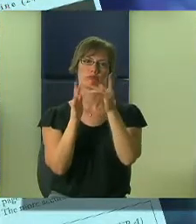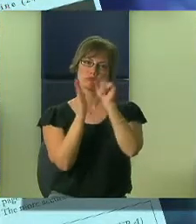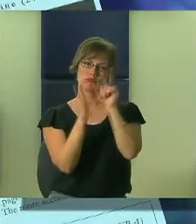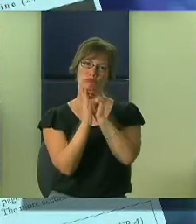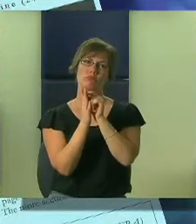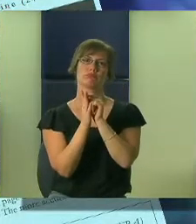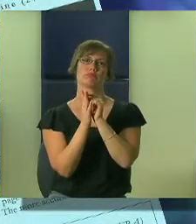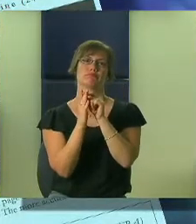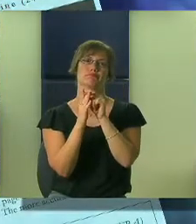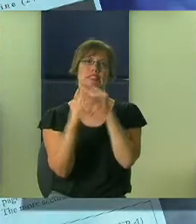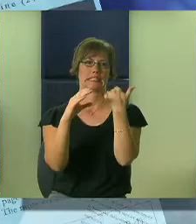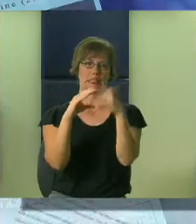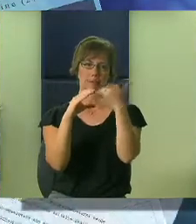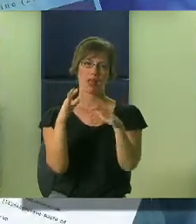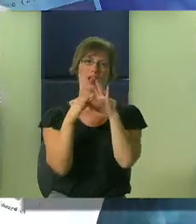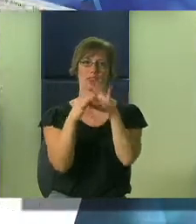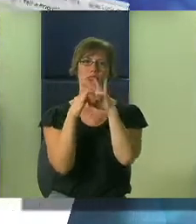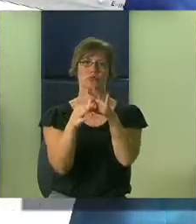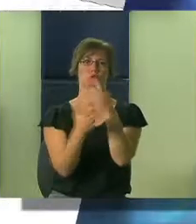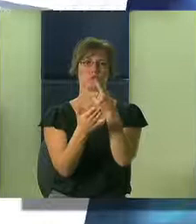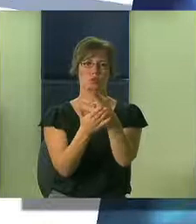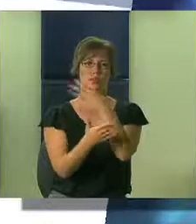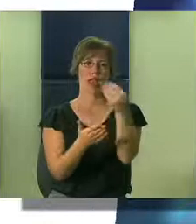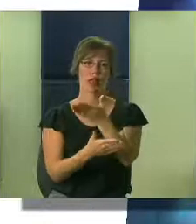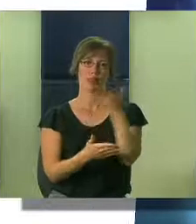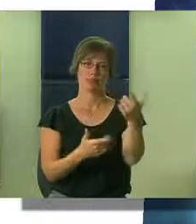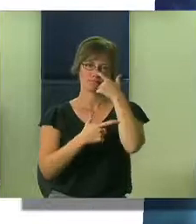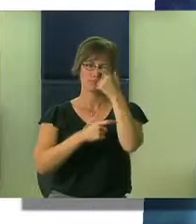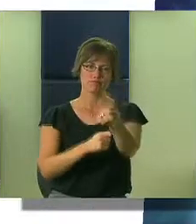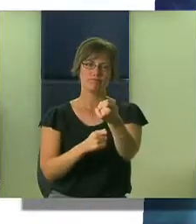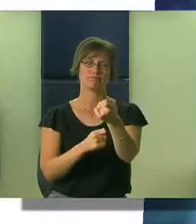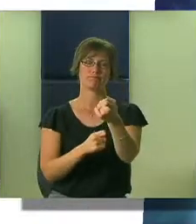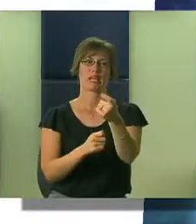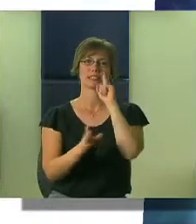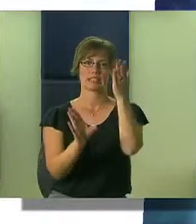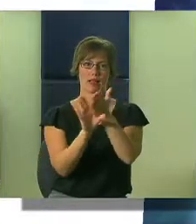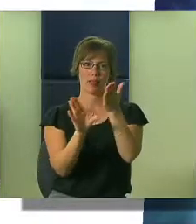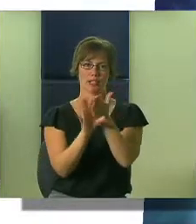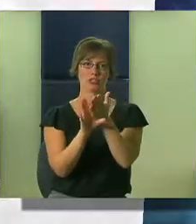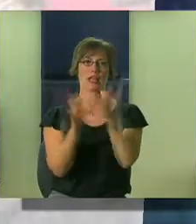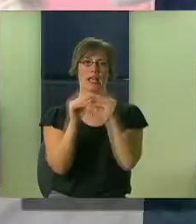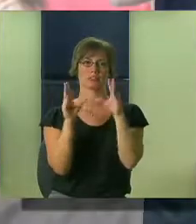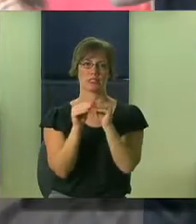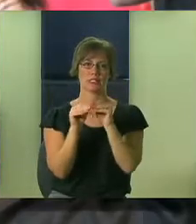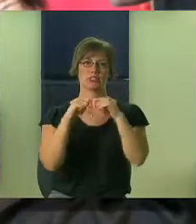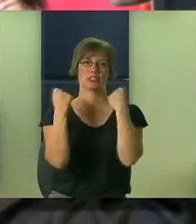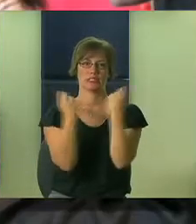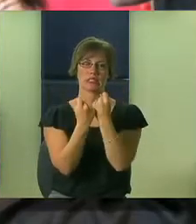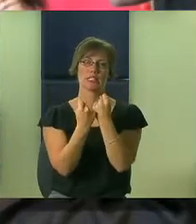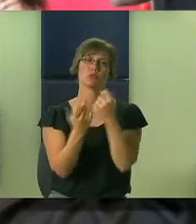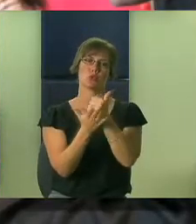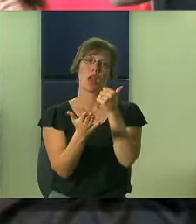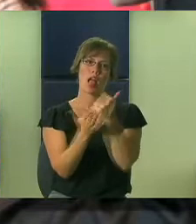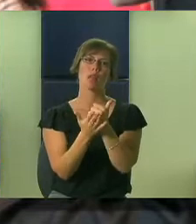The digital update, a monthly email that links to resources and items of interest. A psychological consultation